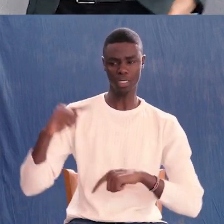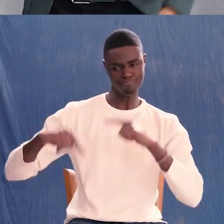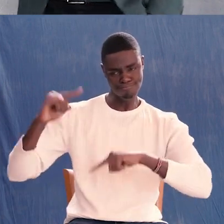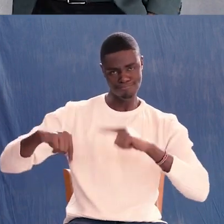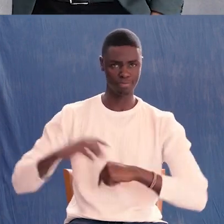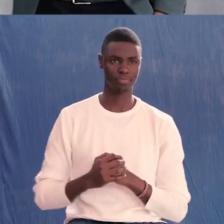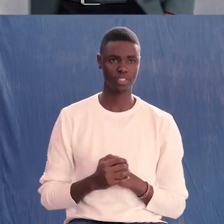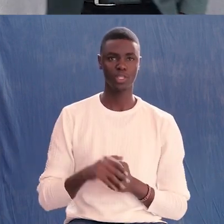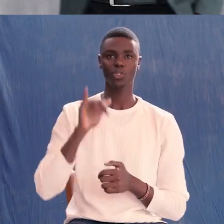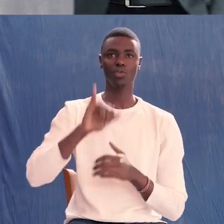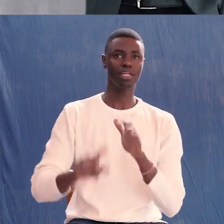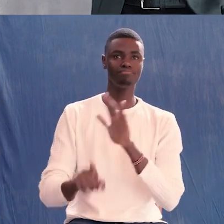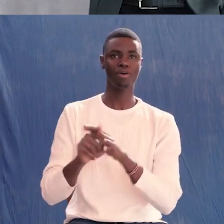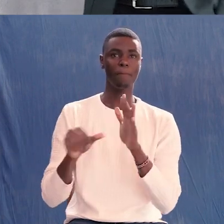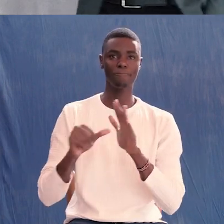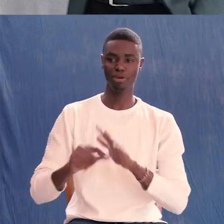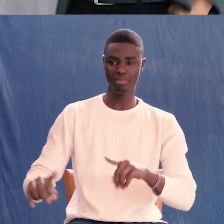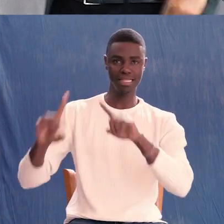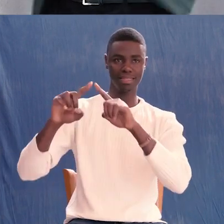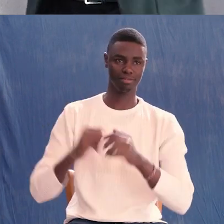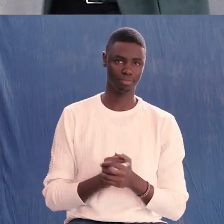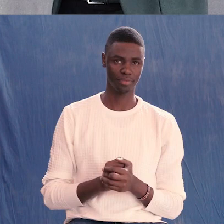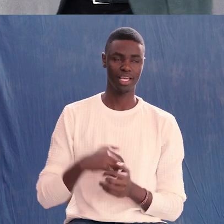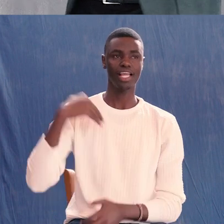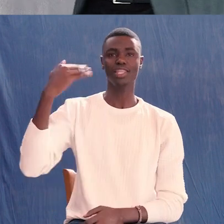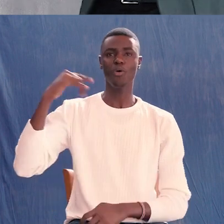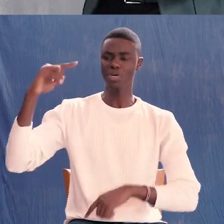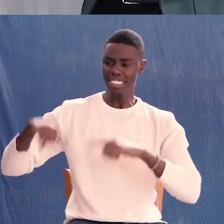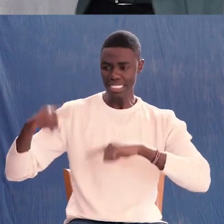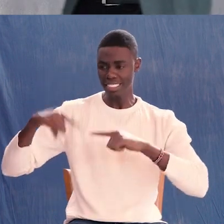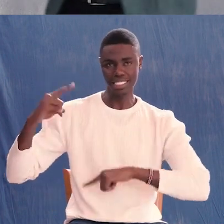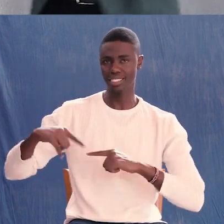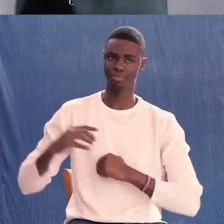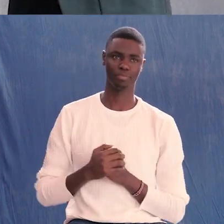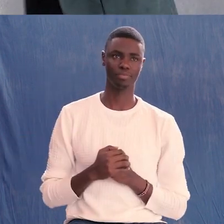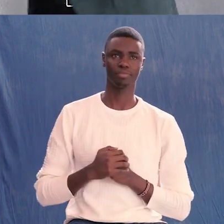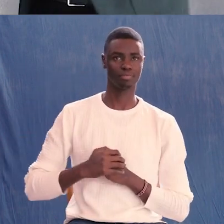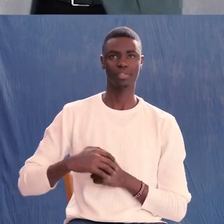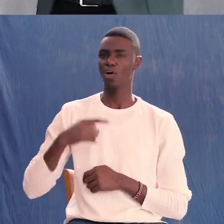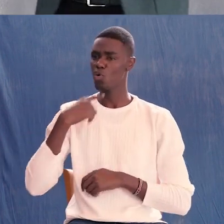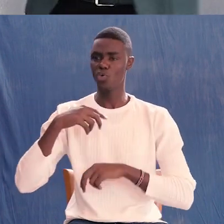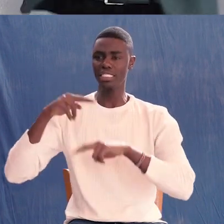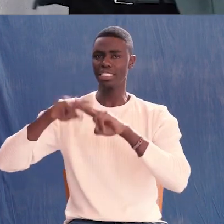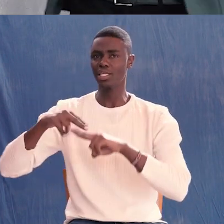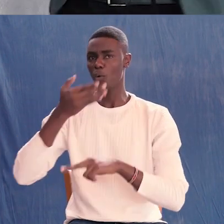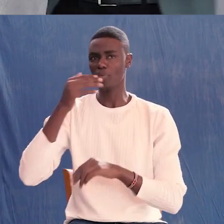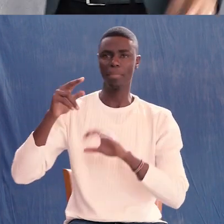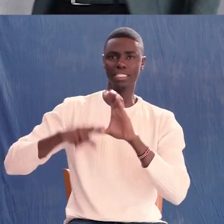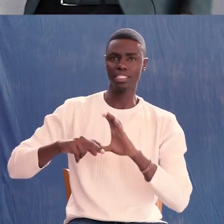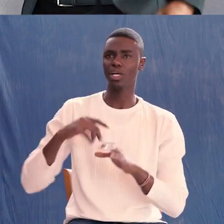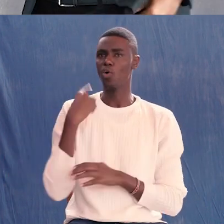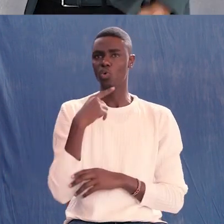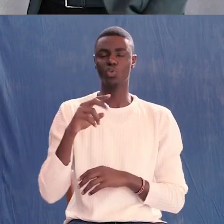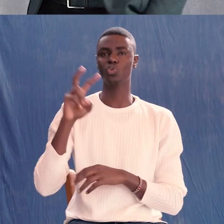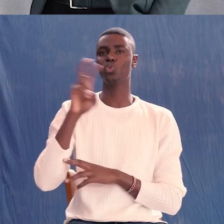that can cause a lot of problems. And they're always competing. Who's sitting on the best seat to watch the